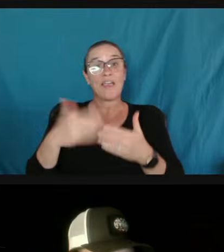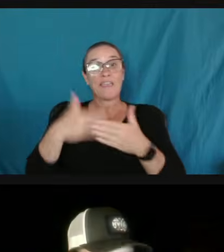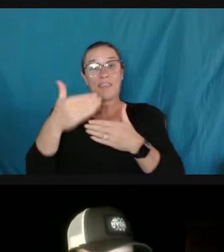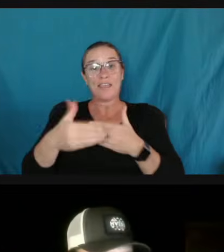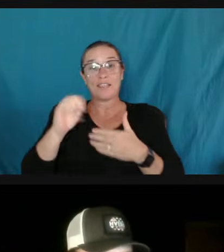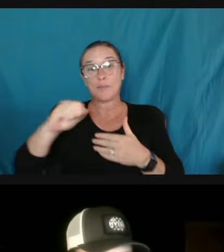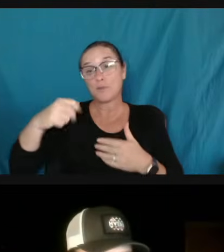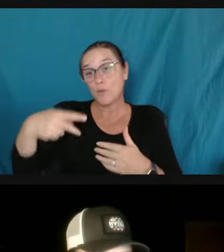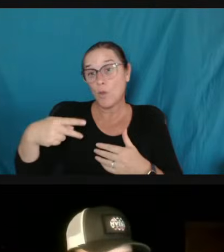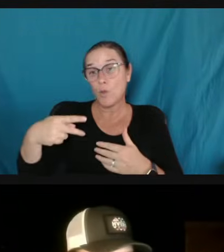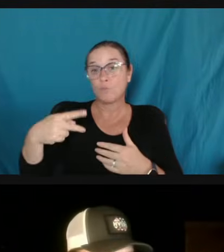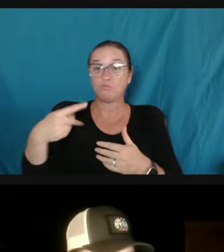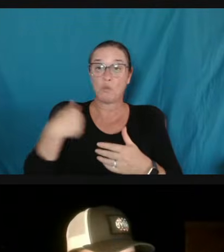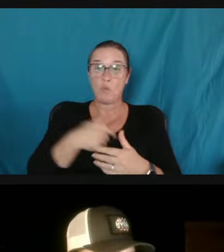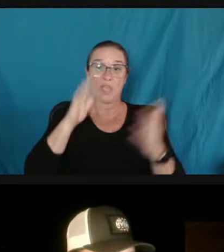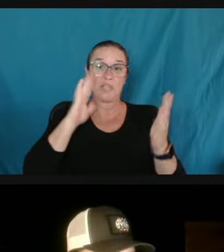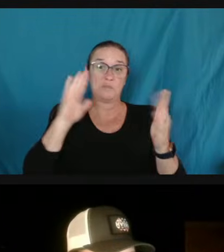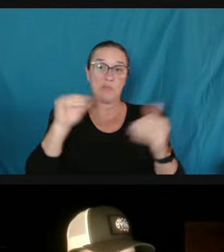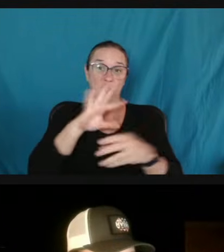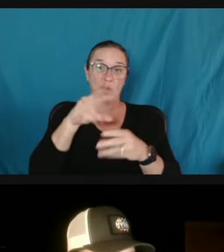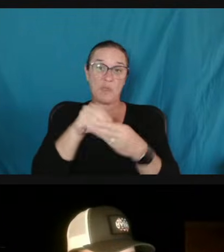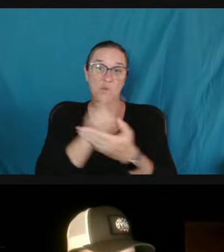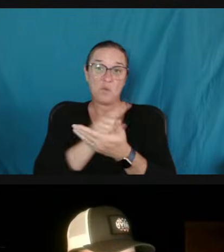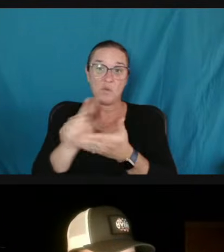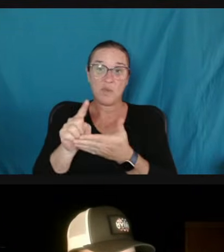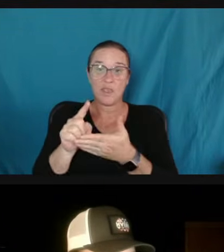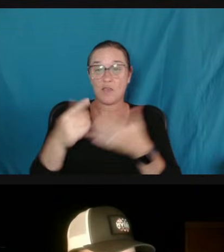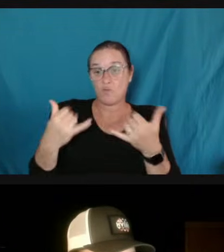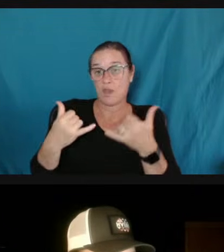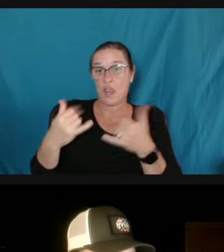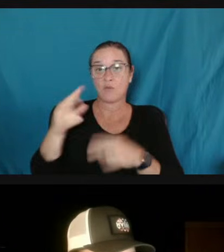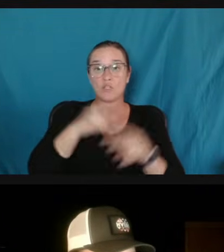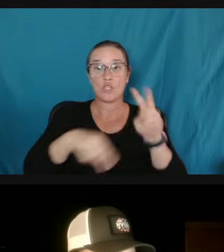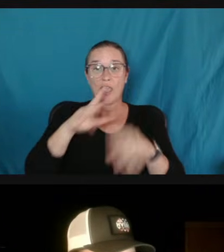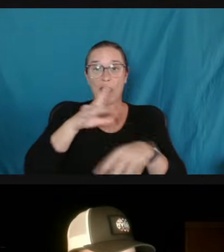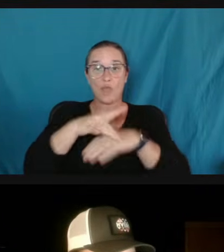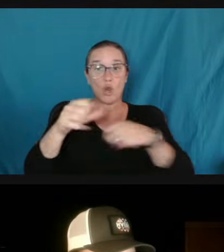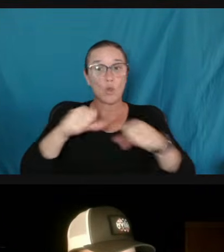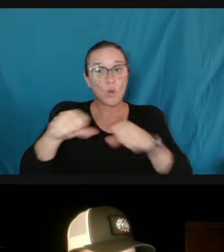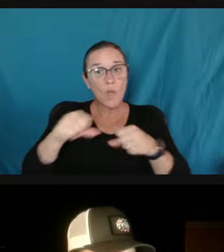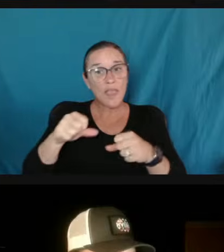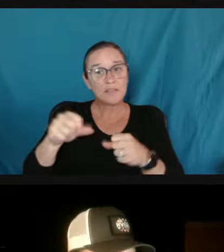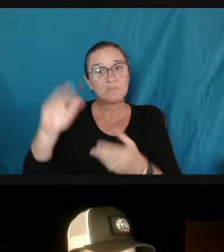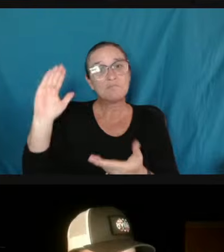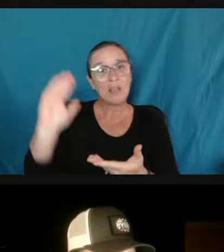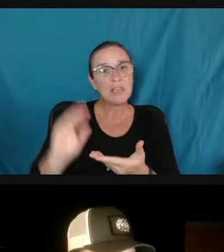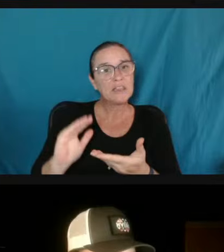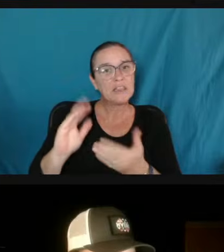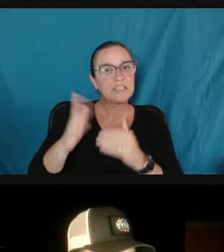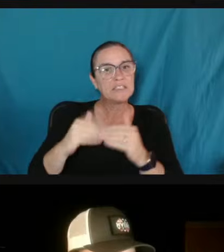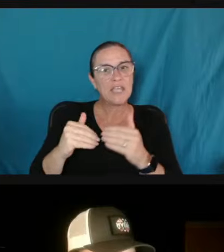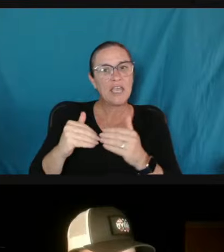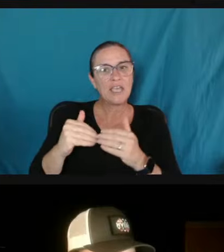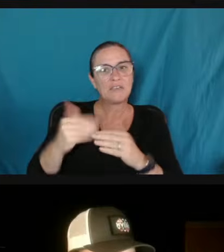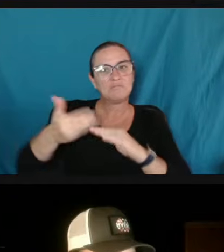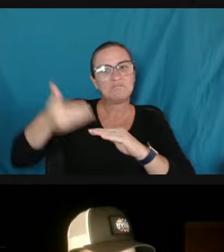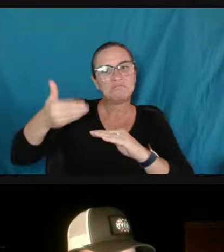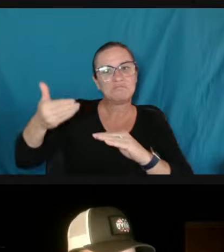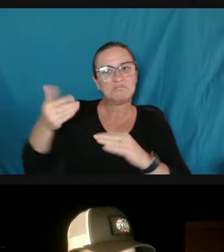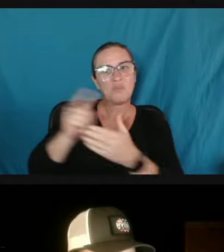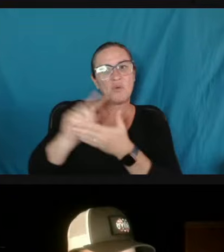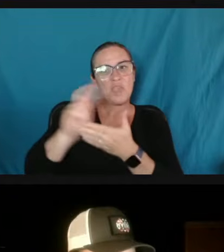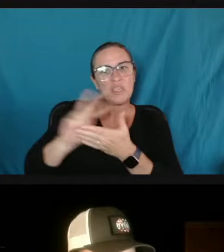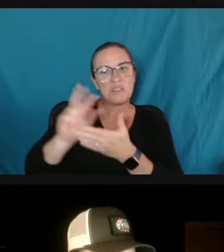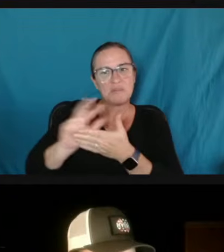week. In the meantime, we're tracking earthquakes. They are a little slower than they have been in recent weeks. We still have some events under the